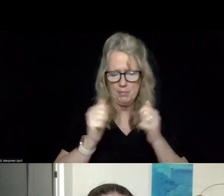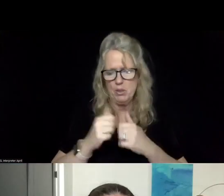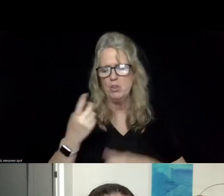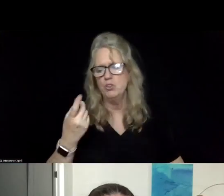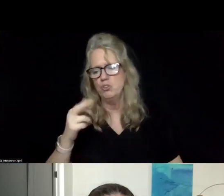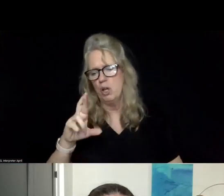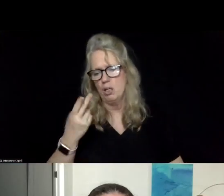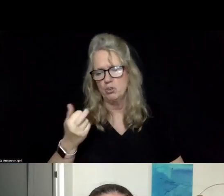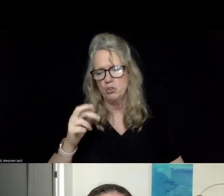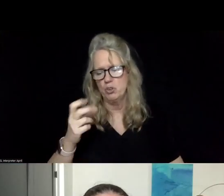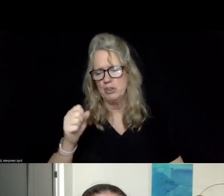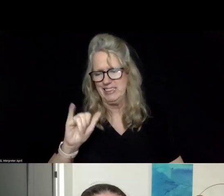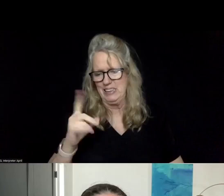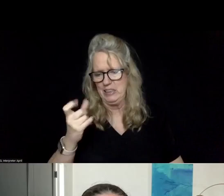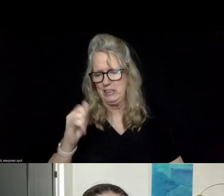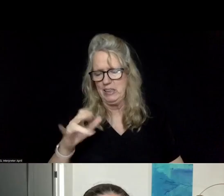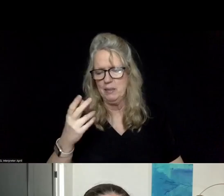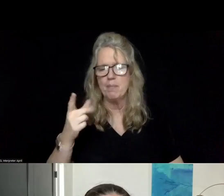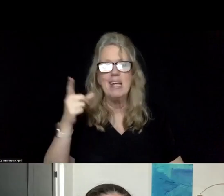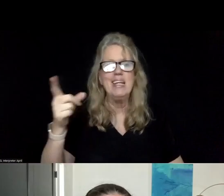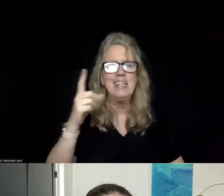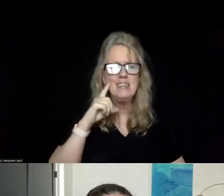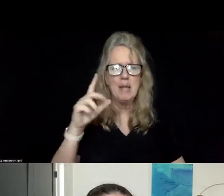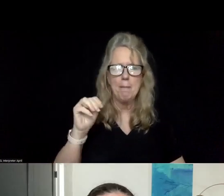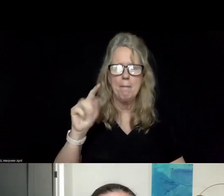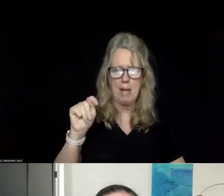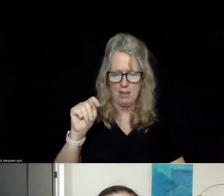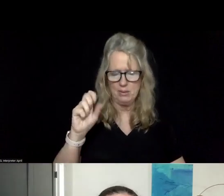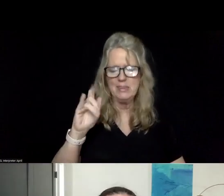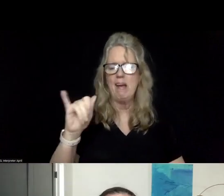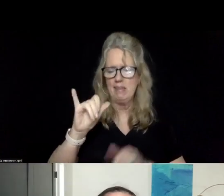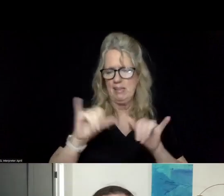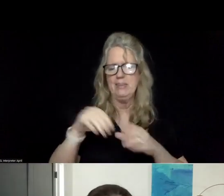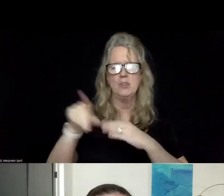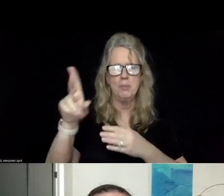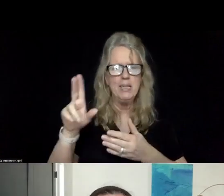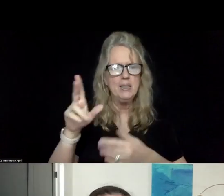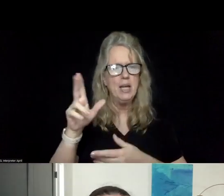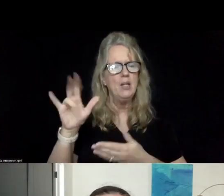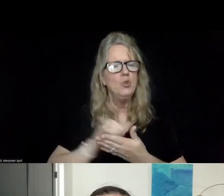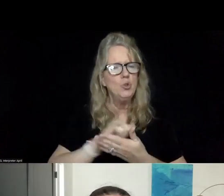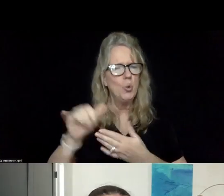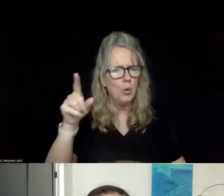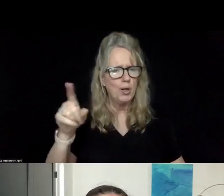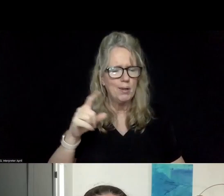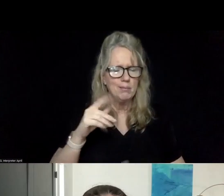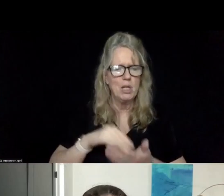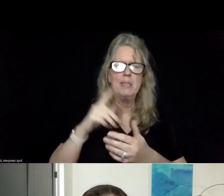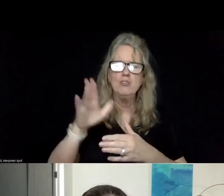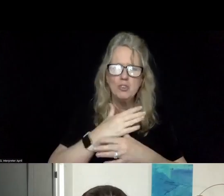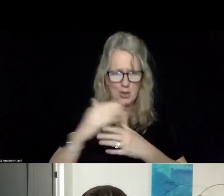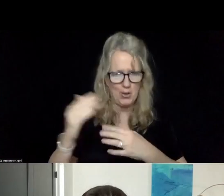Sidney Hankerson. He's a researcher at Mount Sinai System in New York. And he shared how pastors are